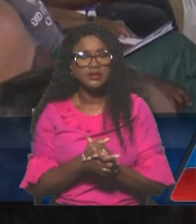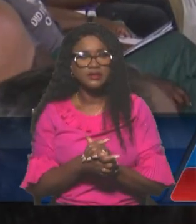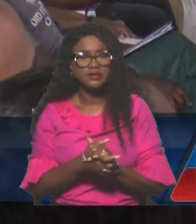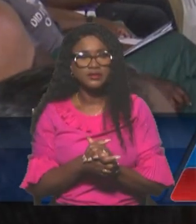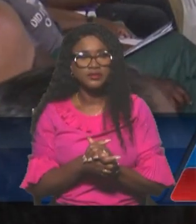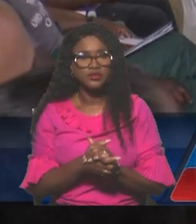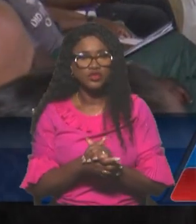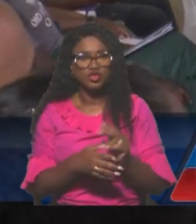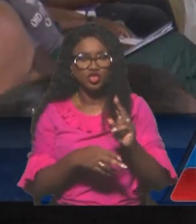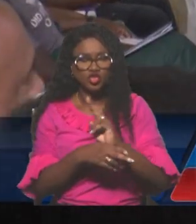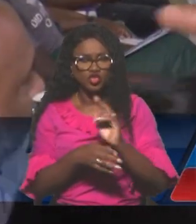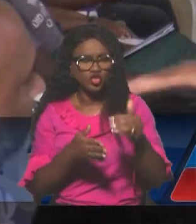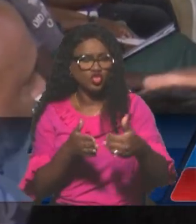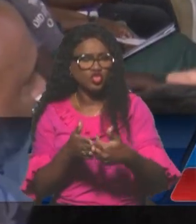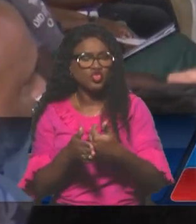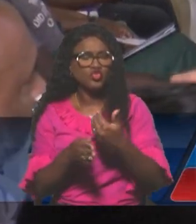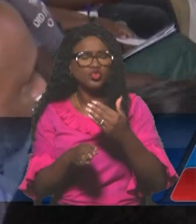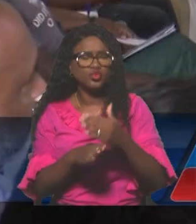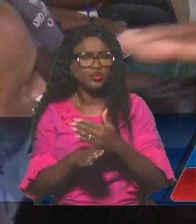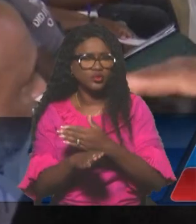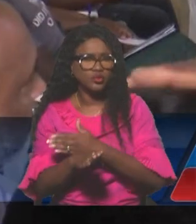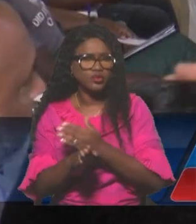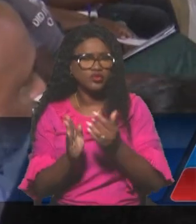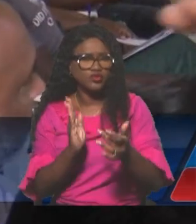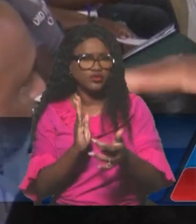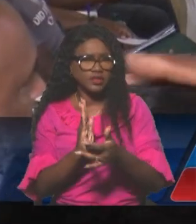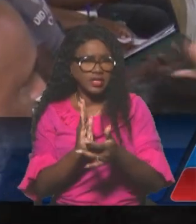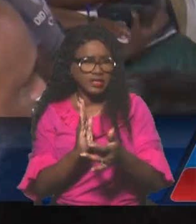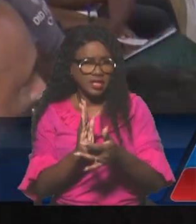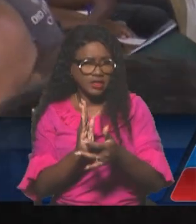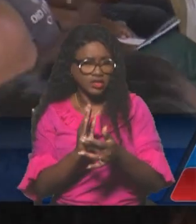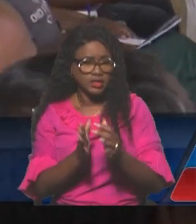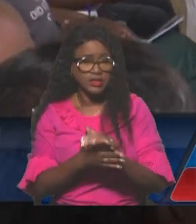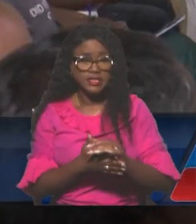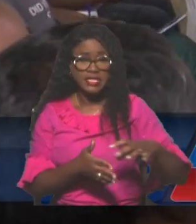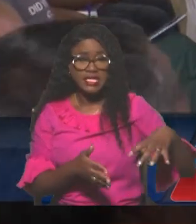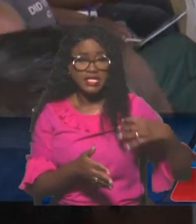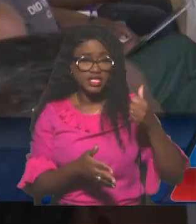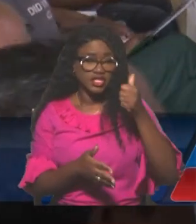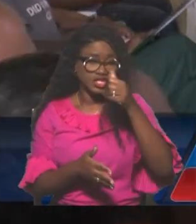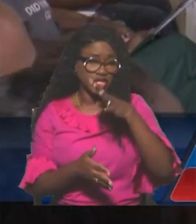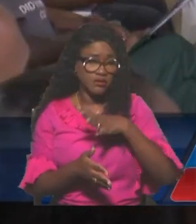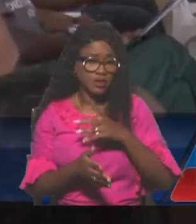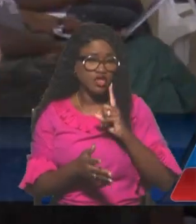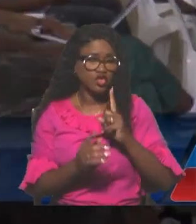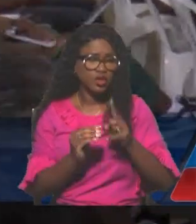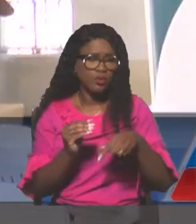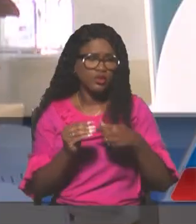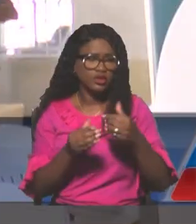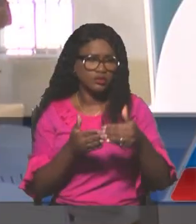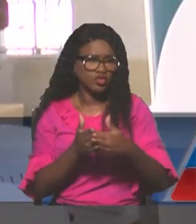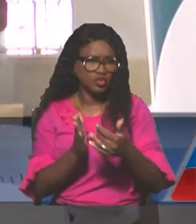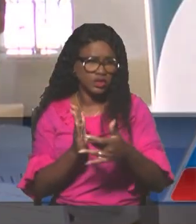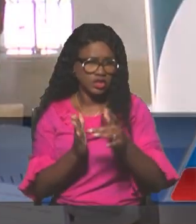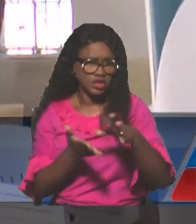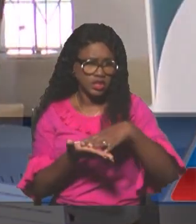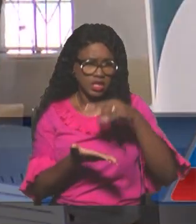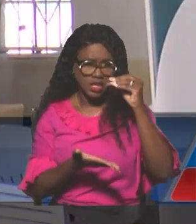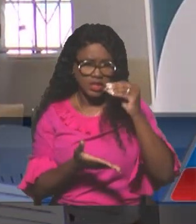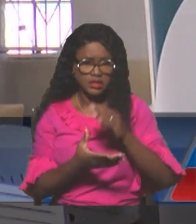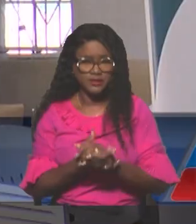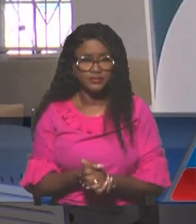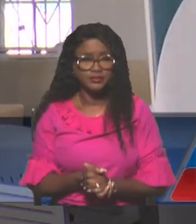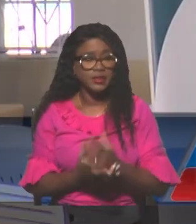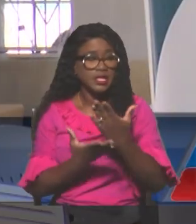yields using new and improved technologies, the chairman Marcus Michael revealed some of the techniques that farmers learned. Okay, some